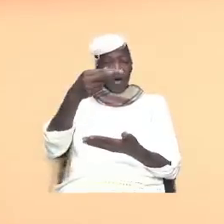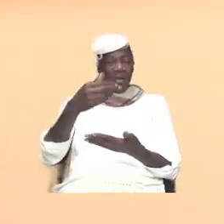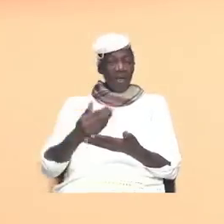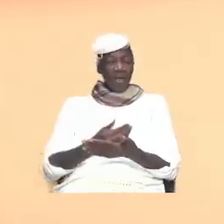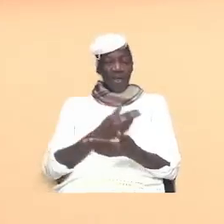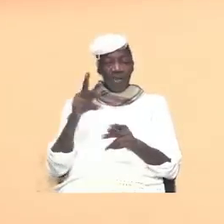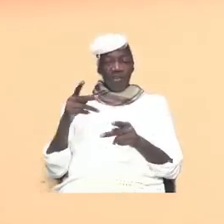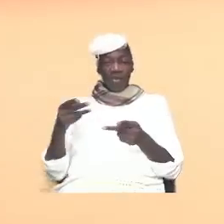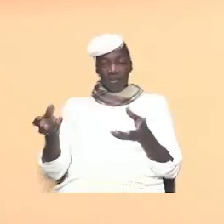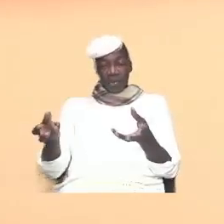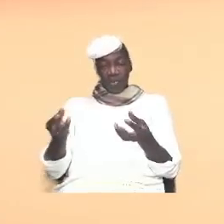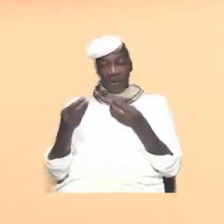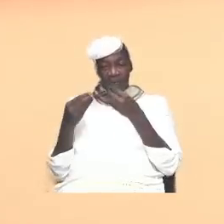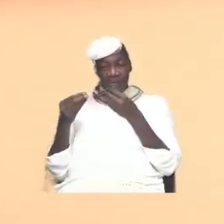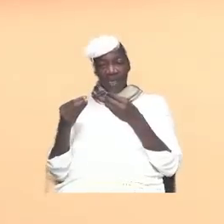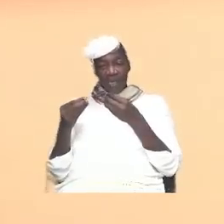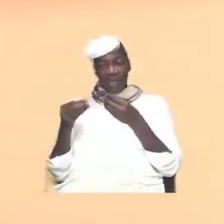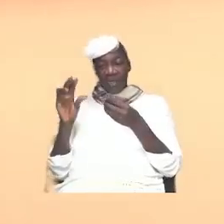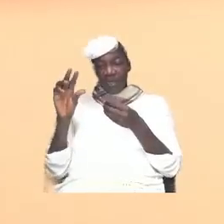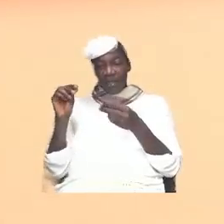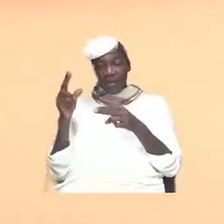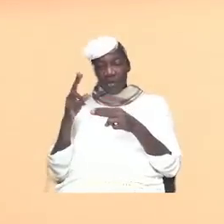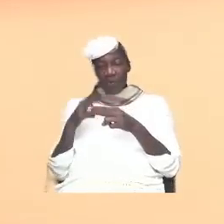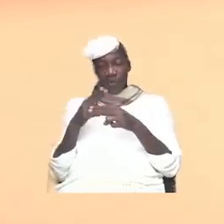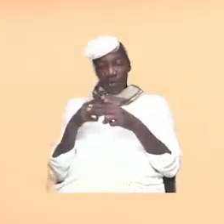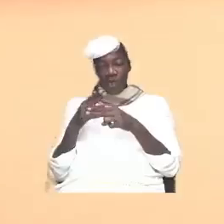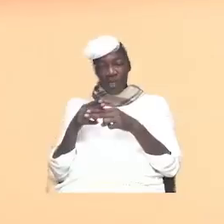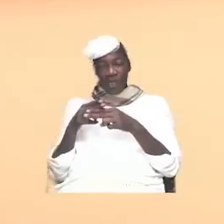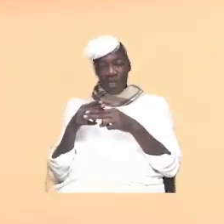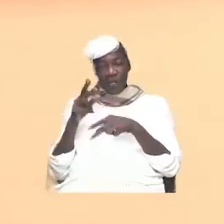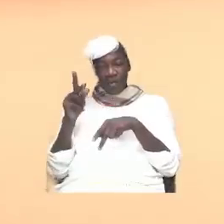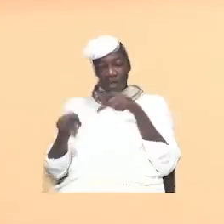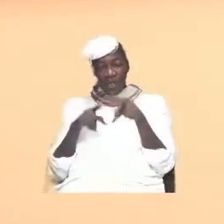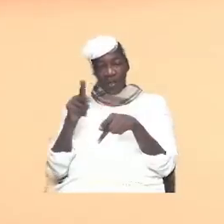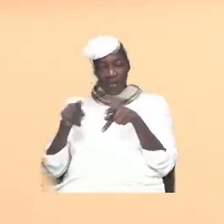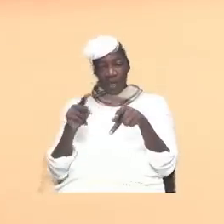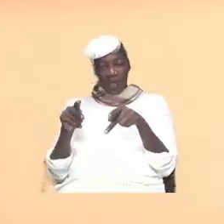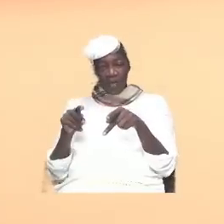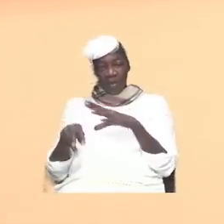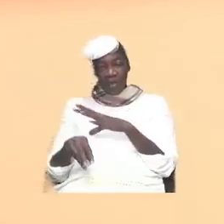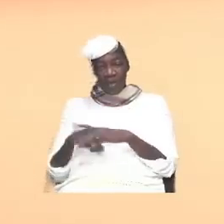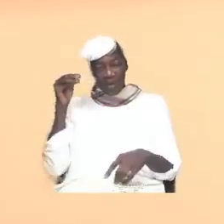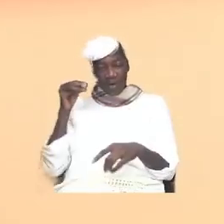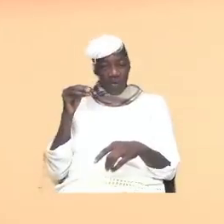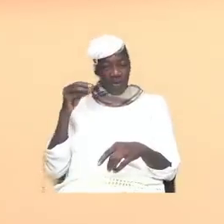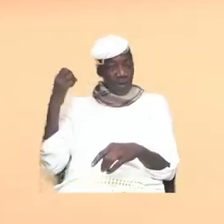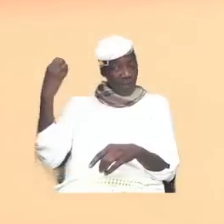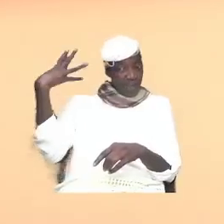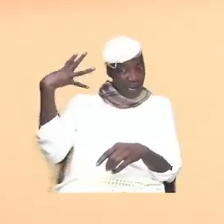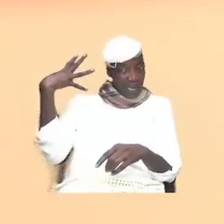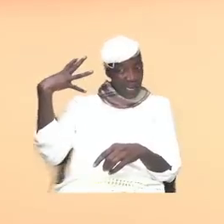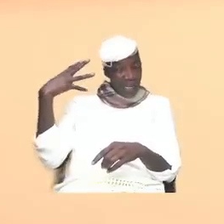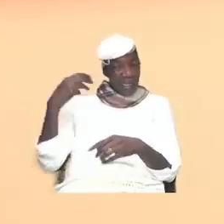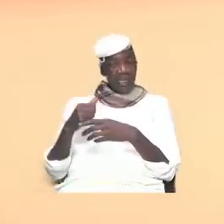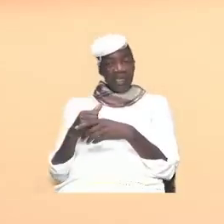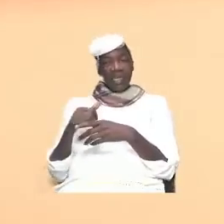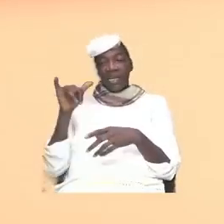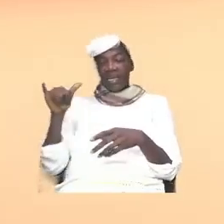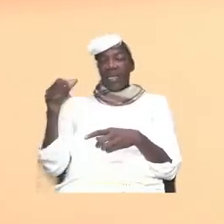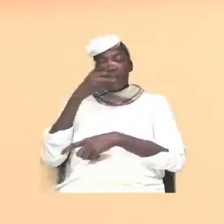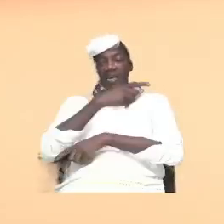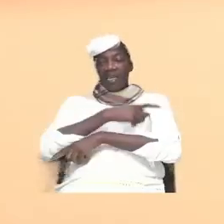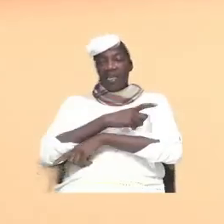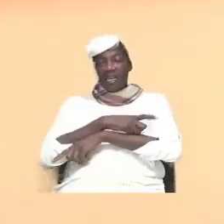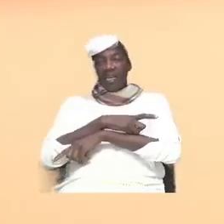are what we would call no-named people because they are just out of the limelight, that day is going to